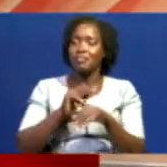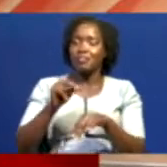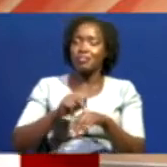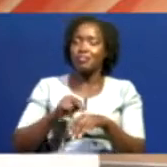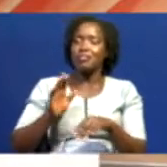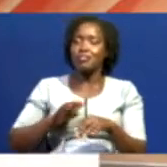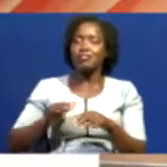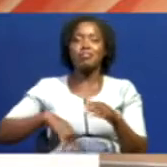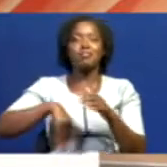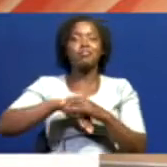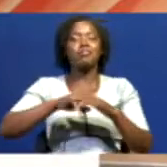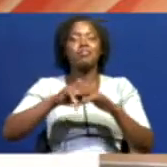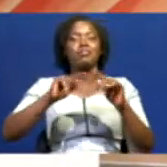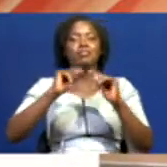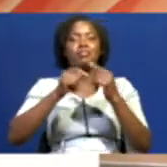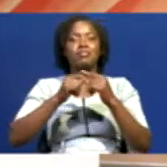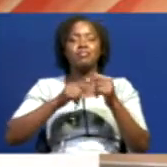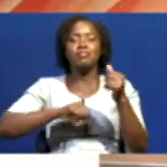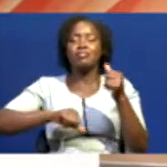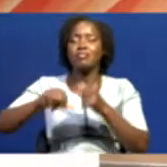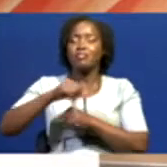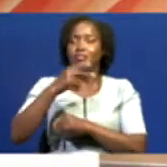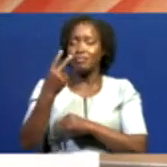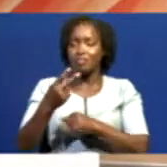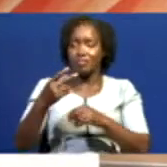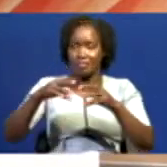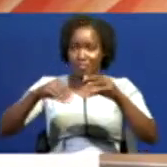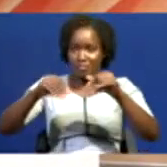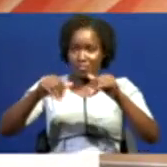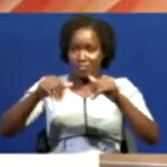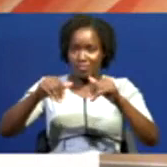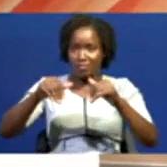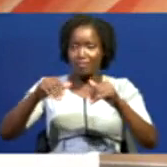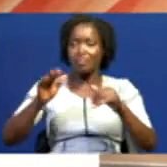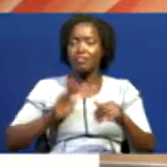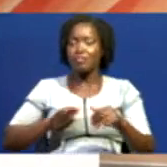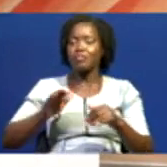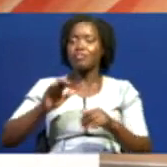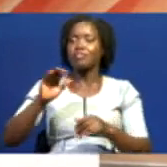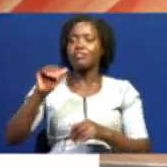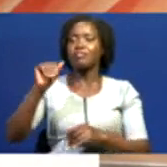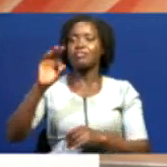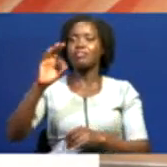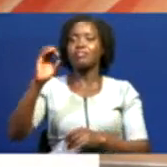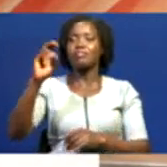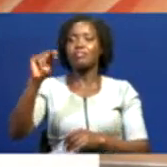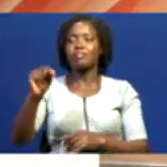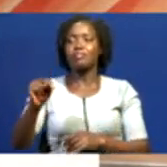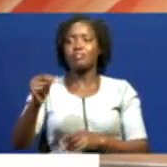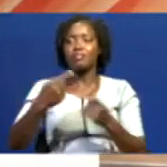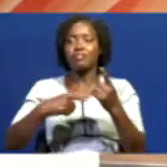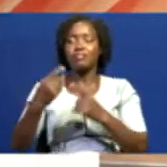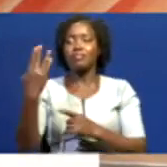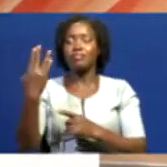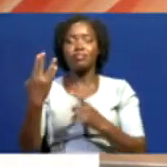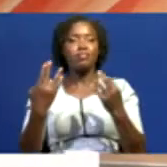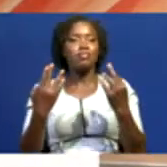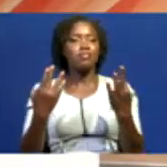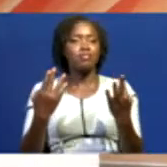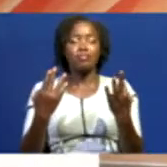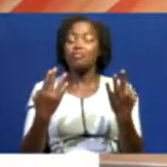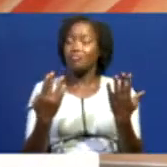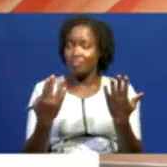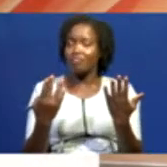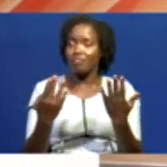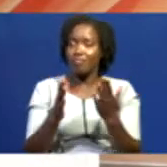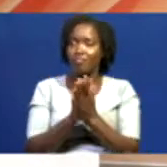Starlets, have qualified for the second round of the Women's Africa Cup of Nations qualifiers after they defeated Cameroon 4-3 on post-match penalties at the